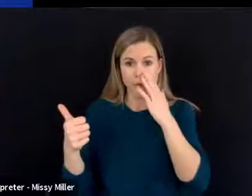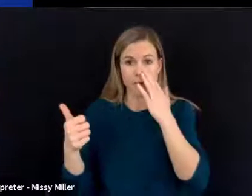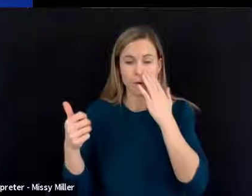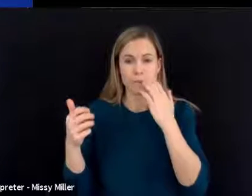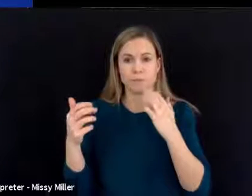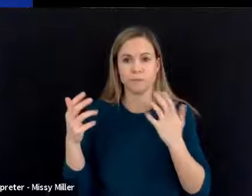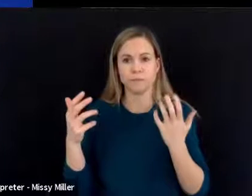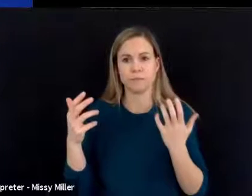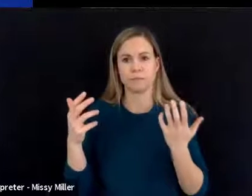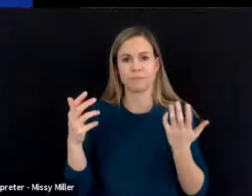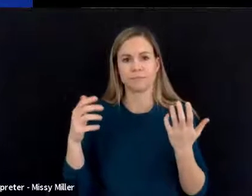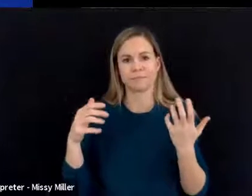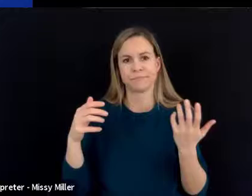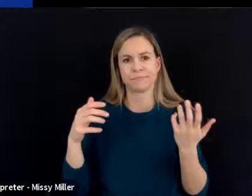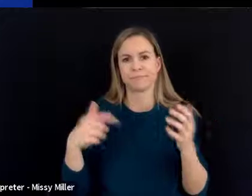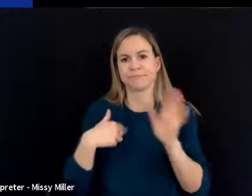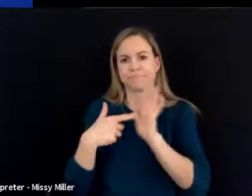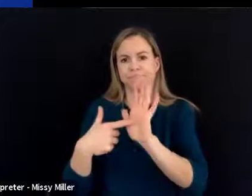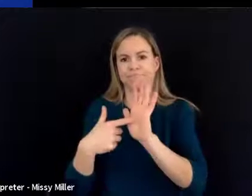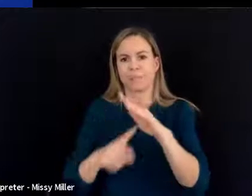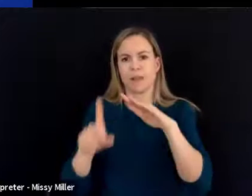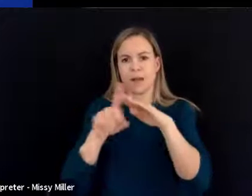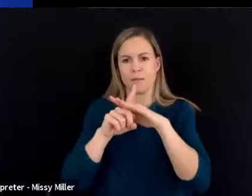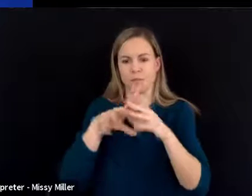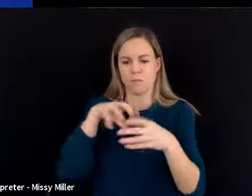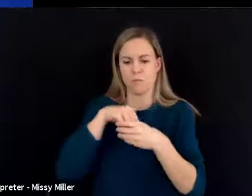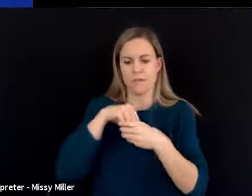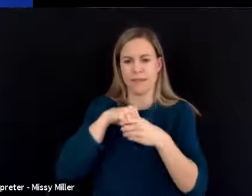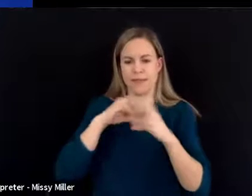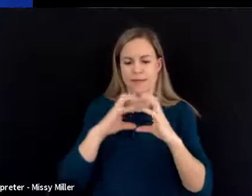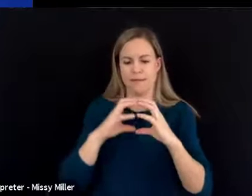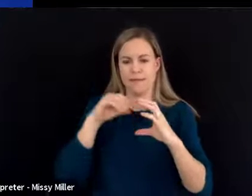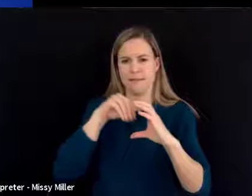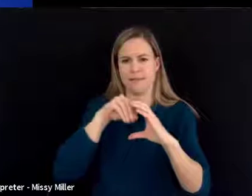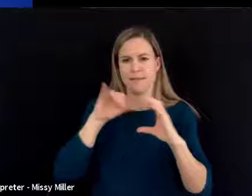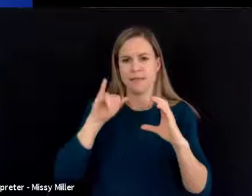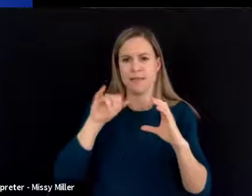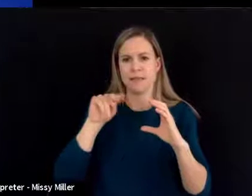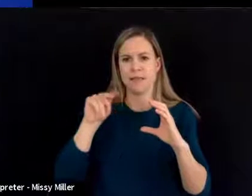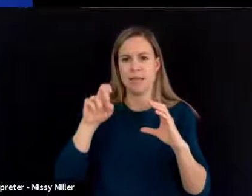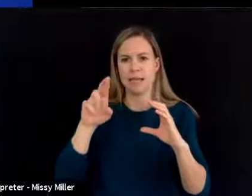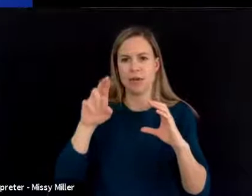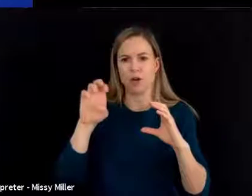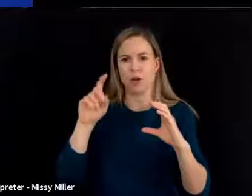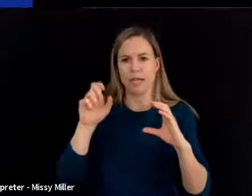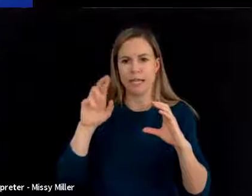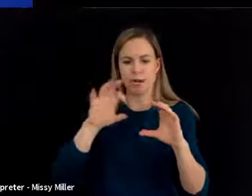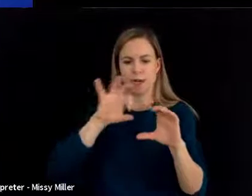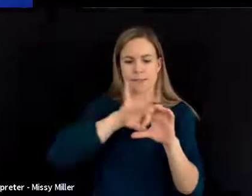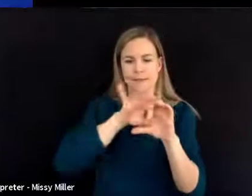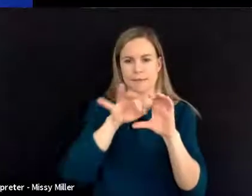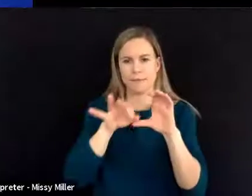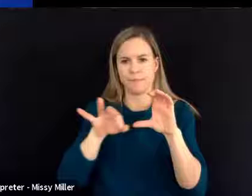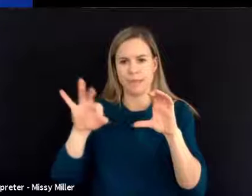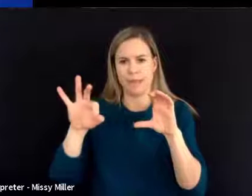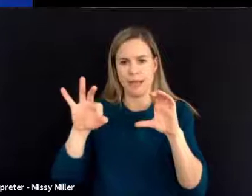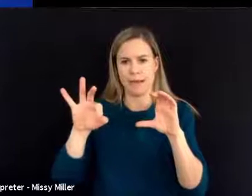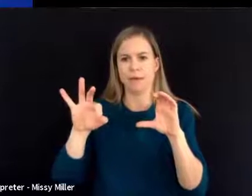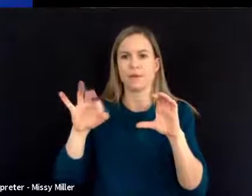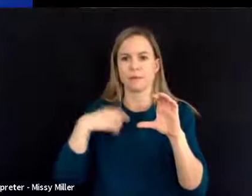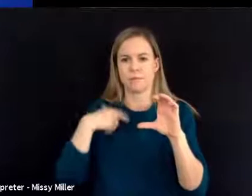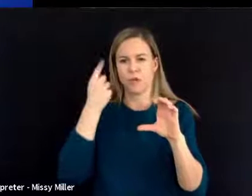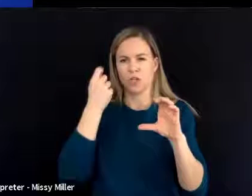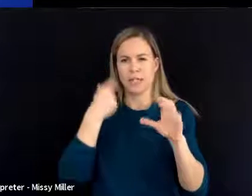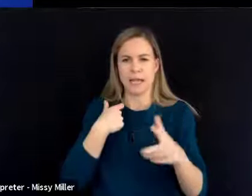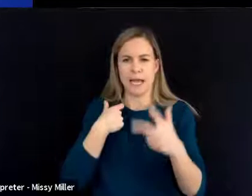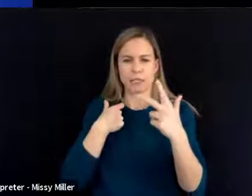another anatomical element of the inner ear is the semicircular canals. the three